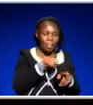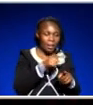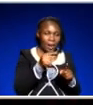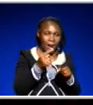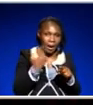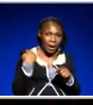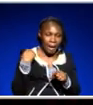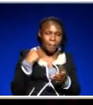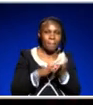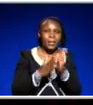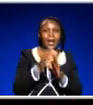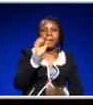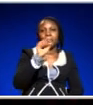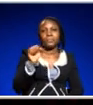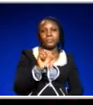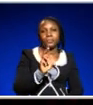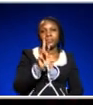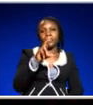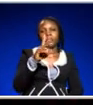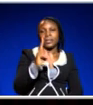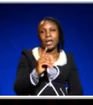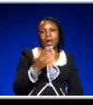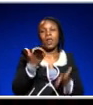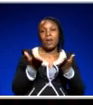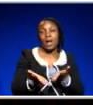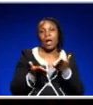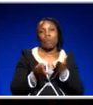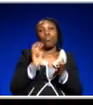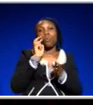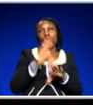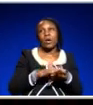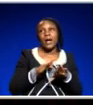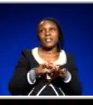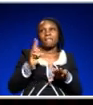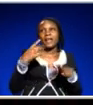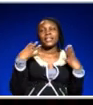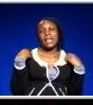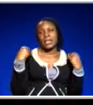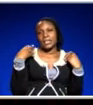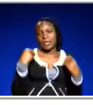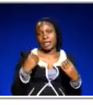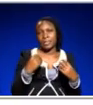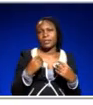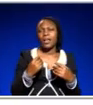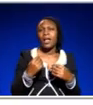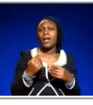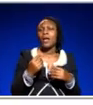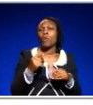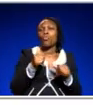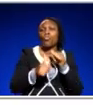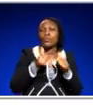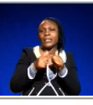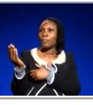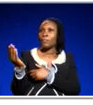Let's look at exercise 1, where we need to tell which of the following numbers are SADs and which are